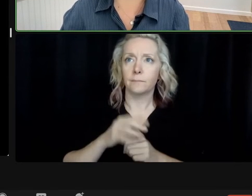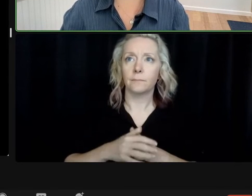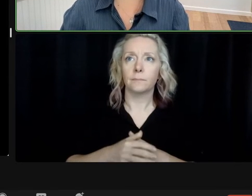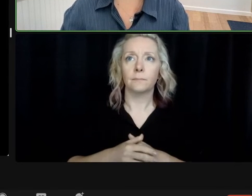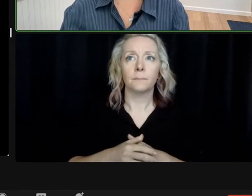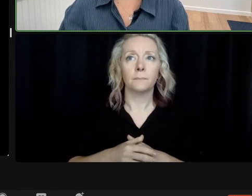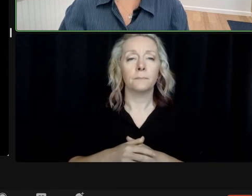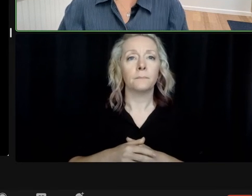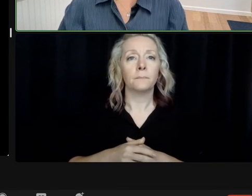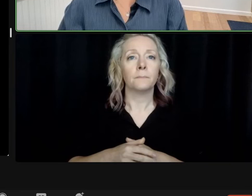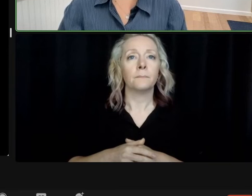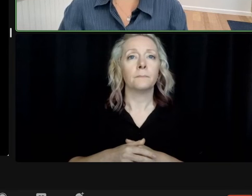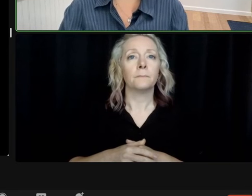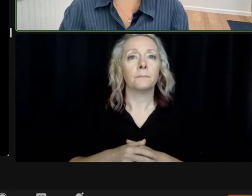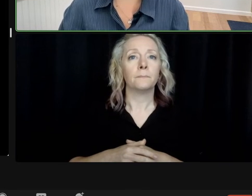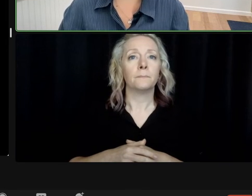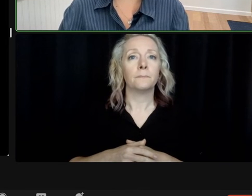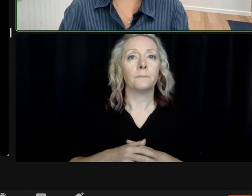Um,